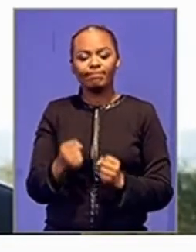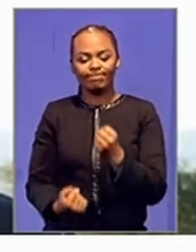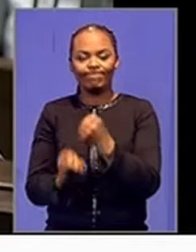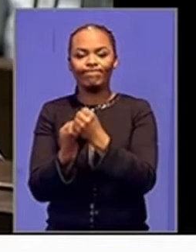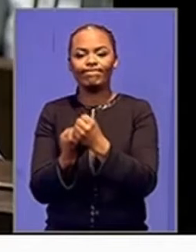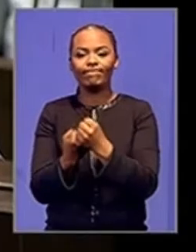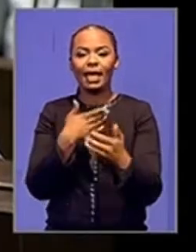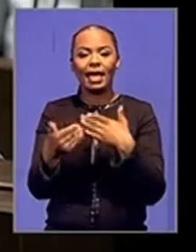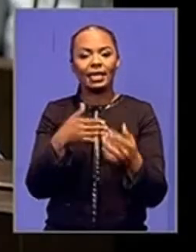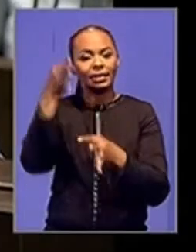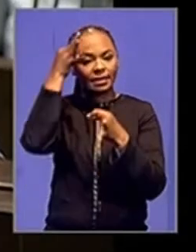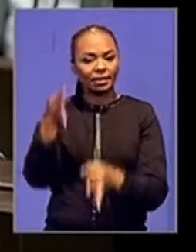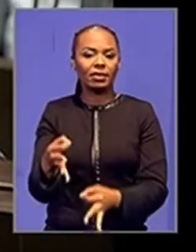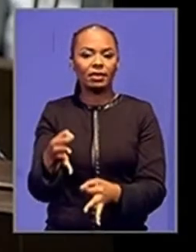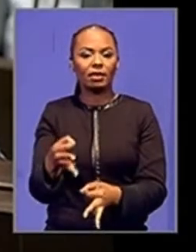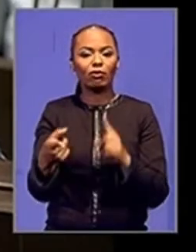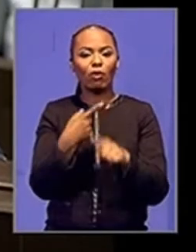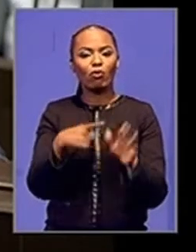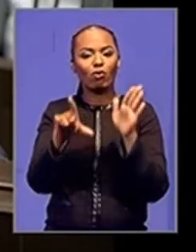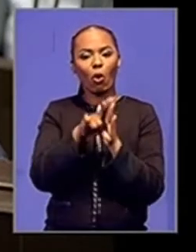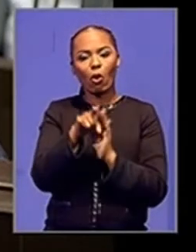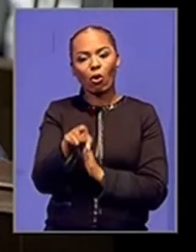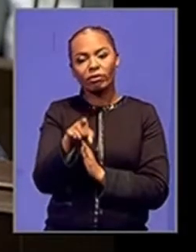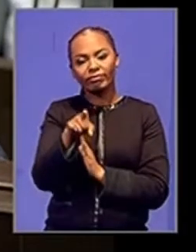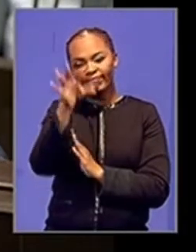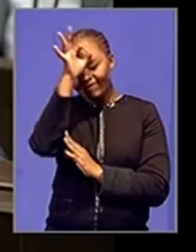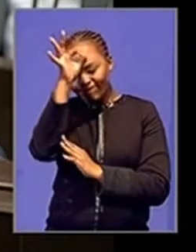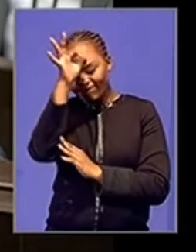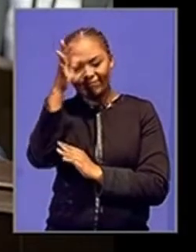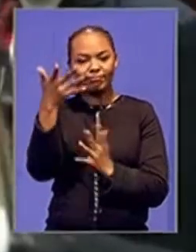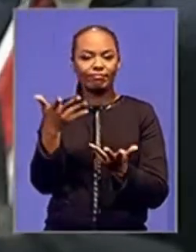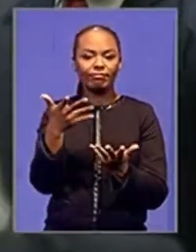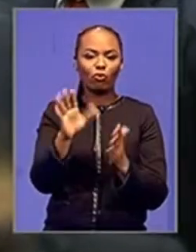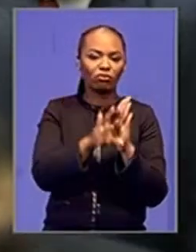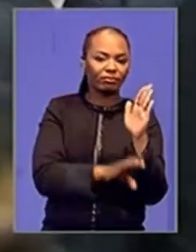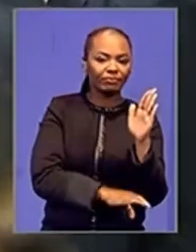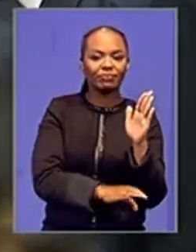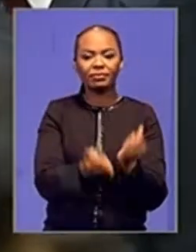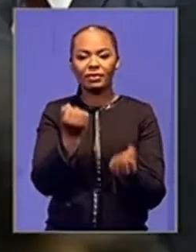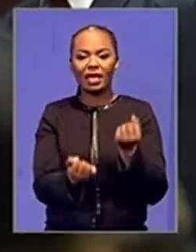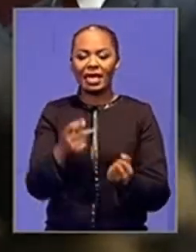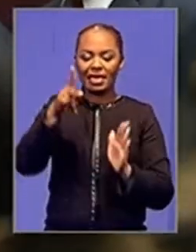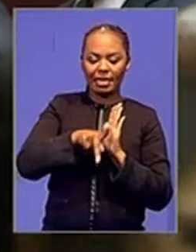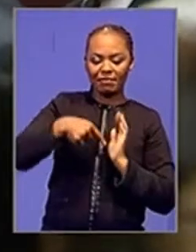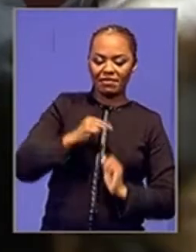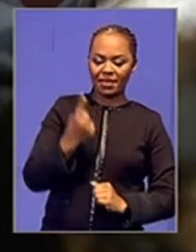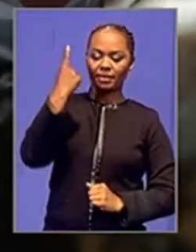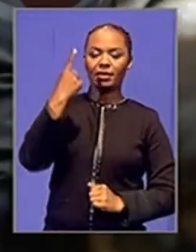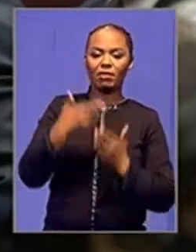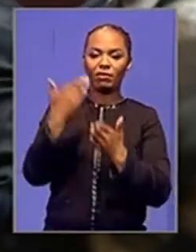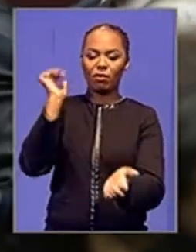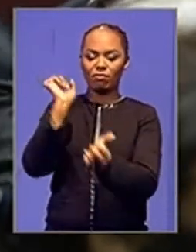whatever decisions are taken by law enforcement agencies of this country, well, they'll have to kill me first before such thing